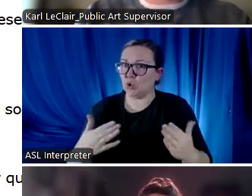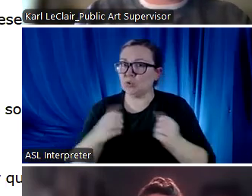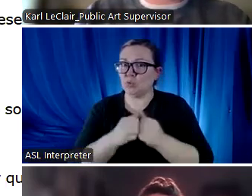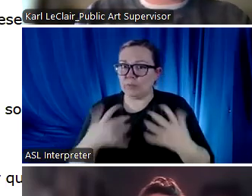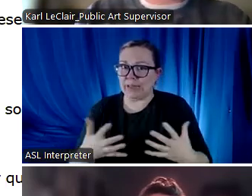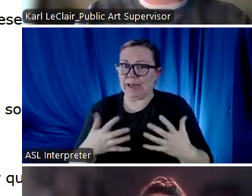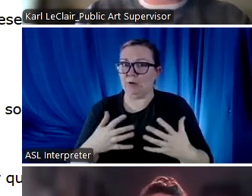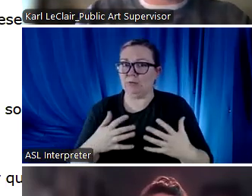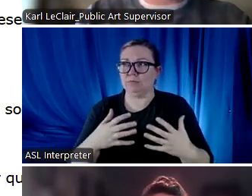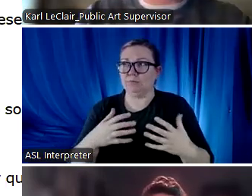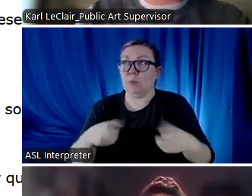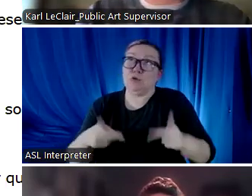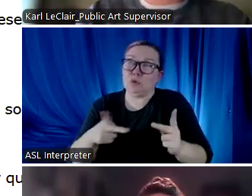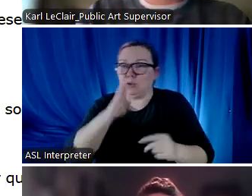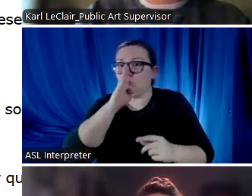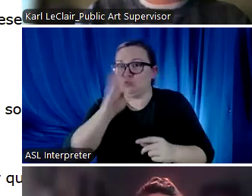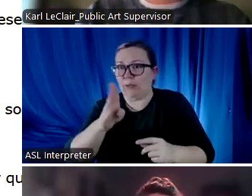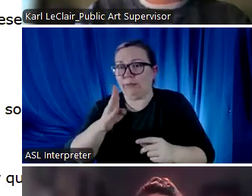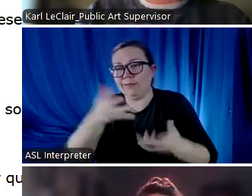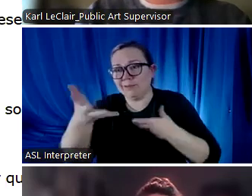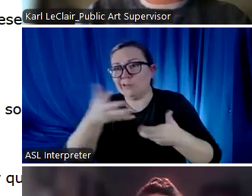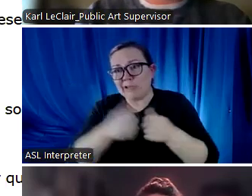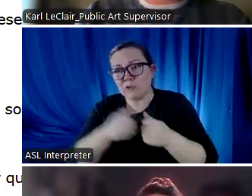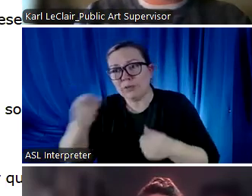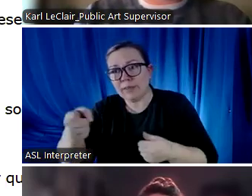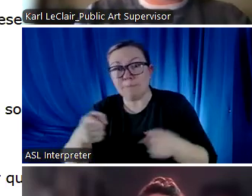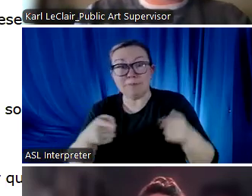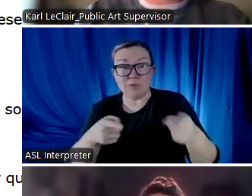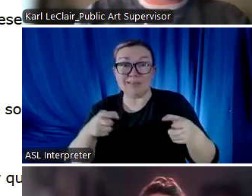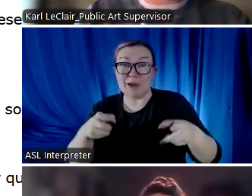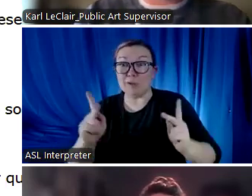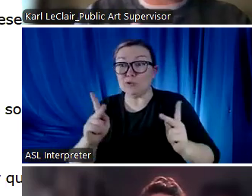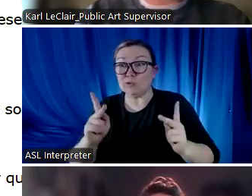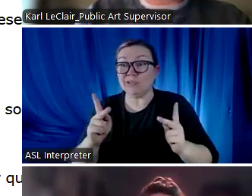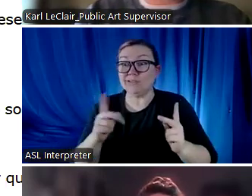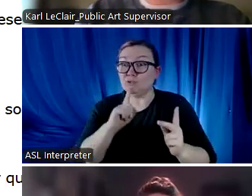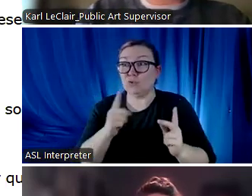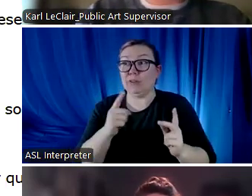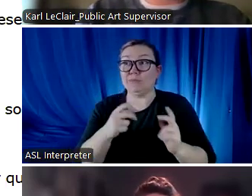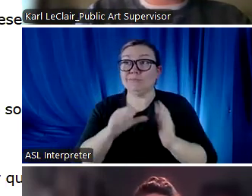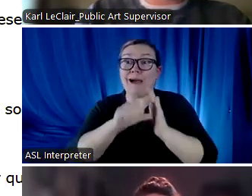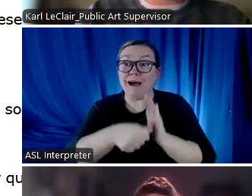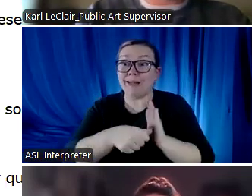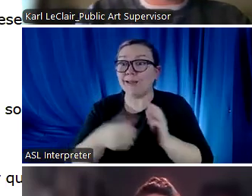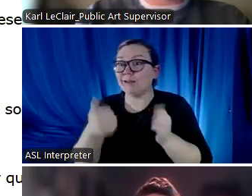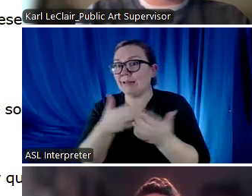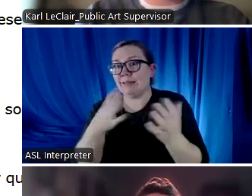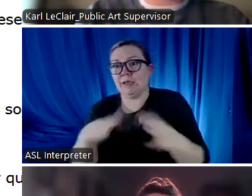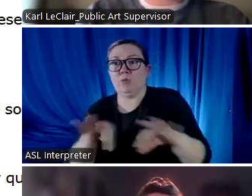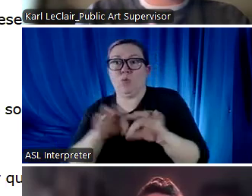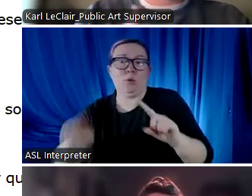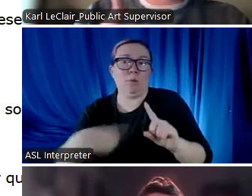directly interface with them at this application phase, this is your opportunity to highlight anything that's important about you,